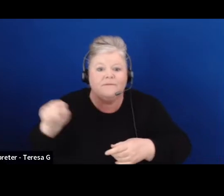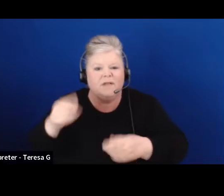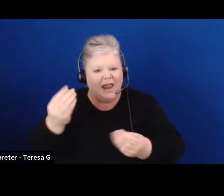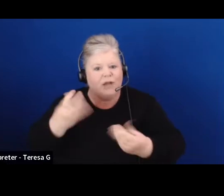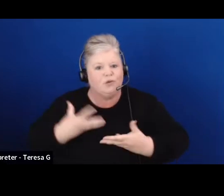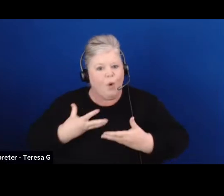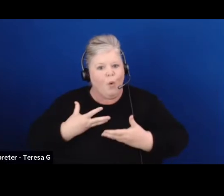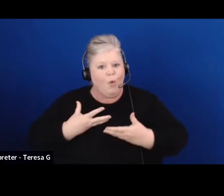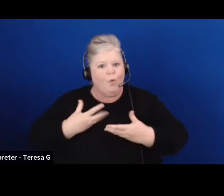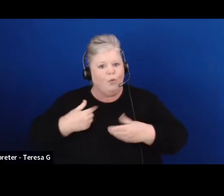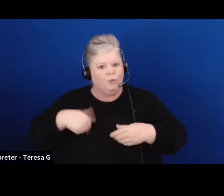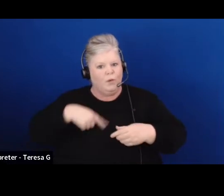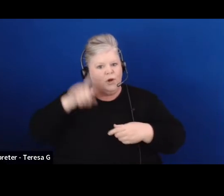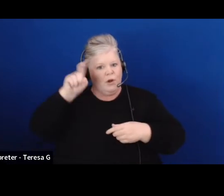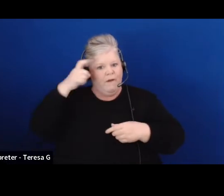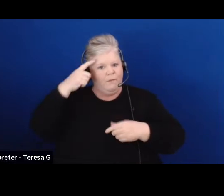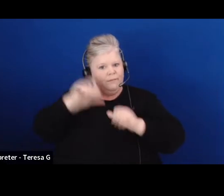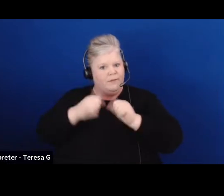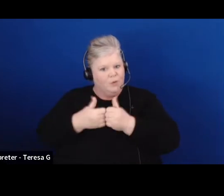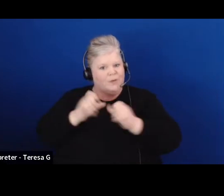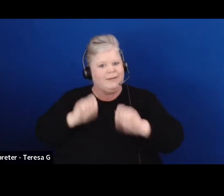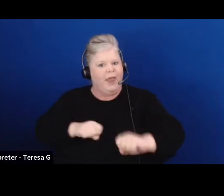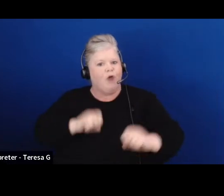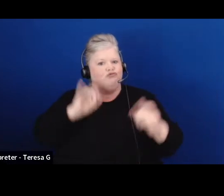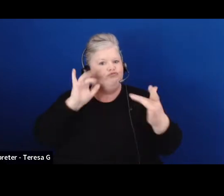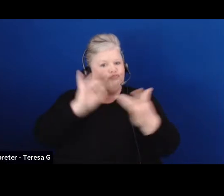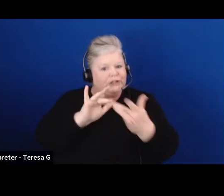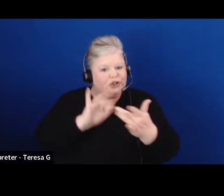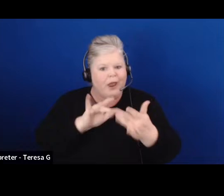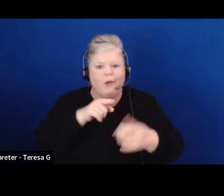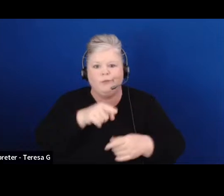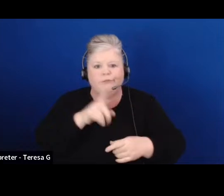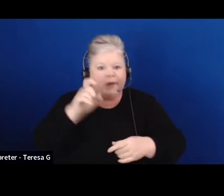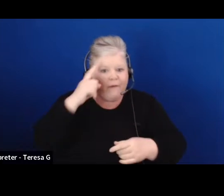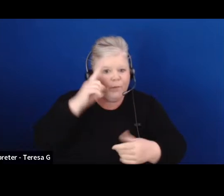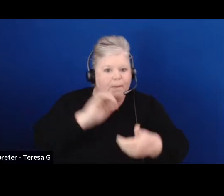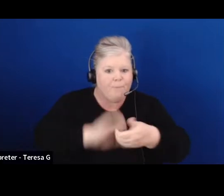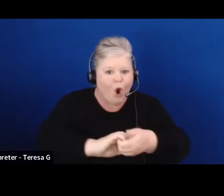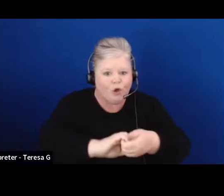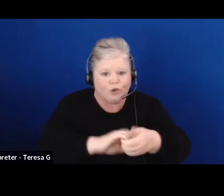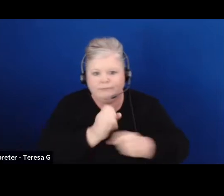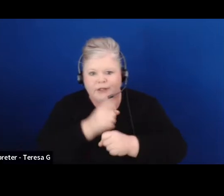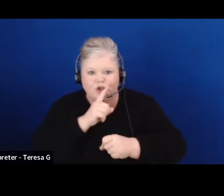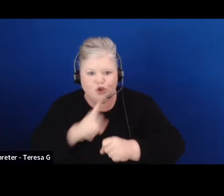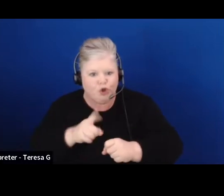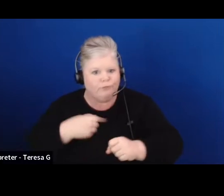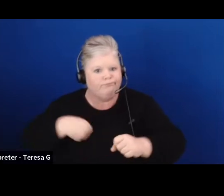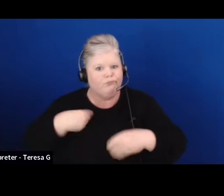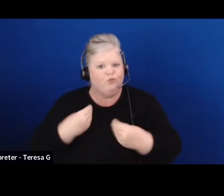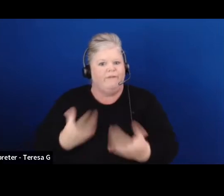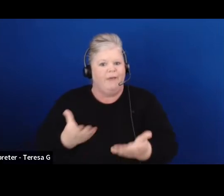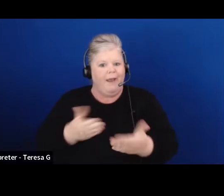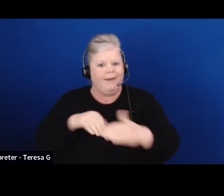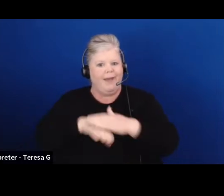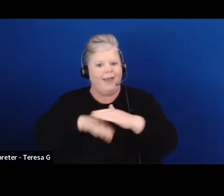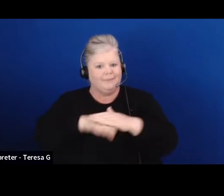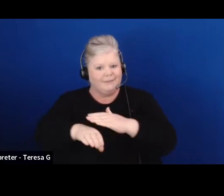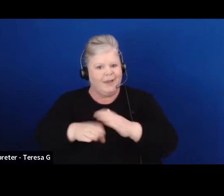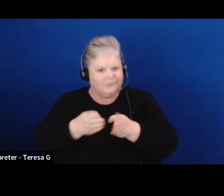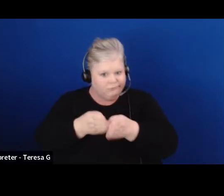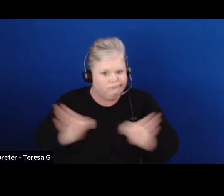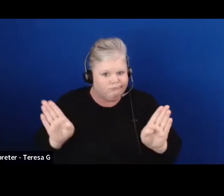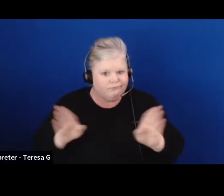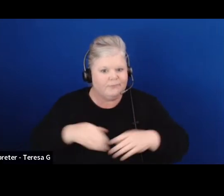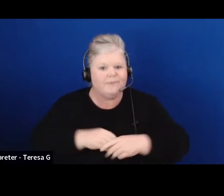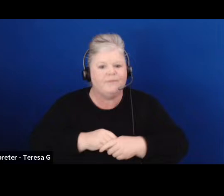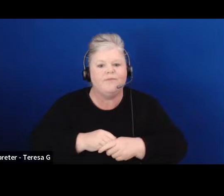government agency, we can reach out to our government partners and strengthen that partnership and make sure that access is being provided. So that's